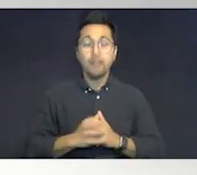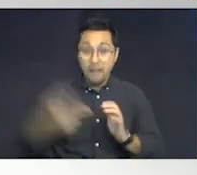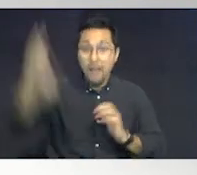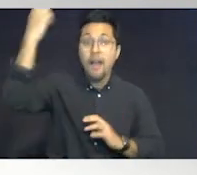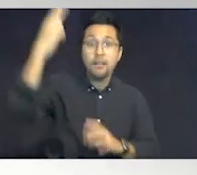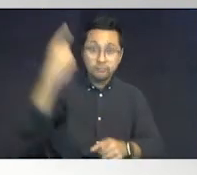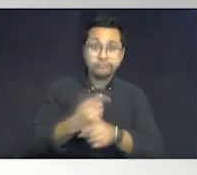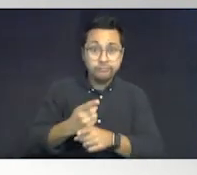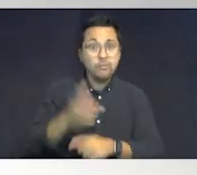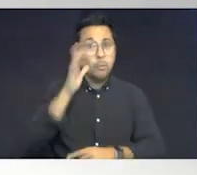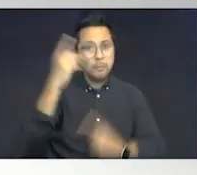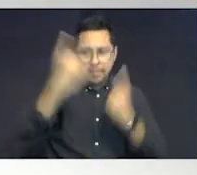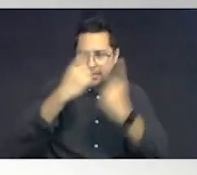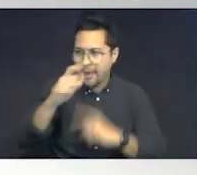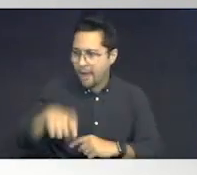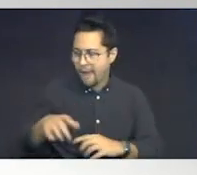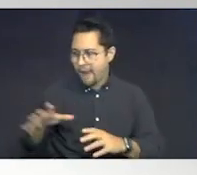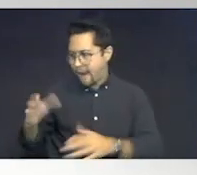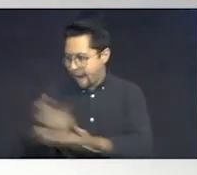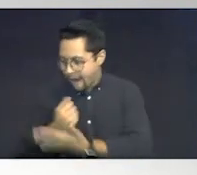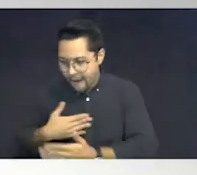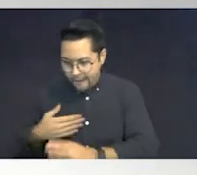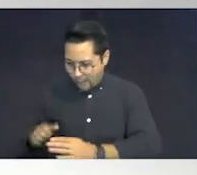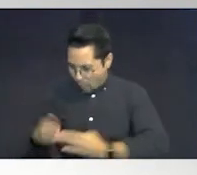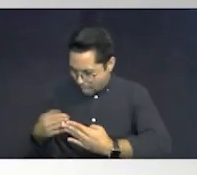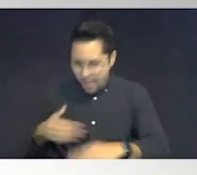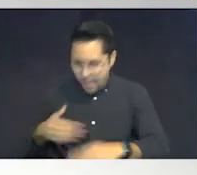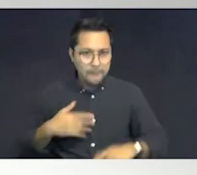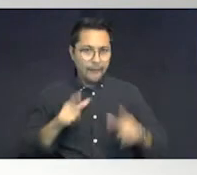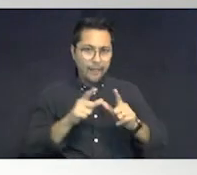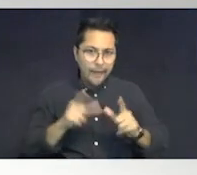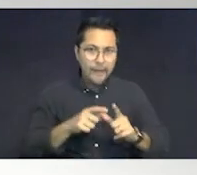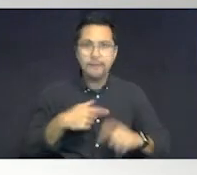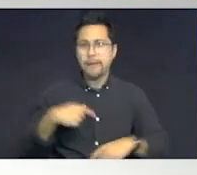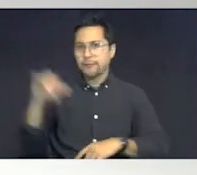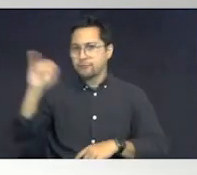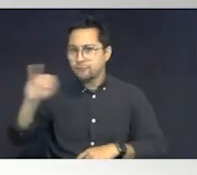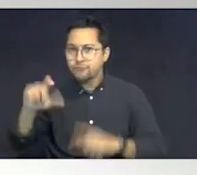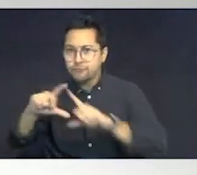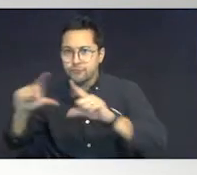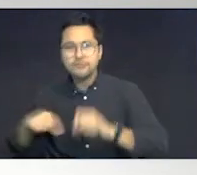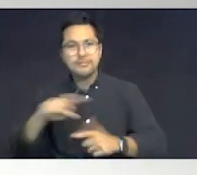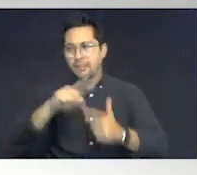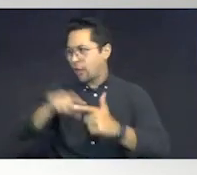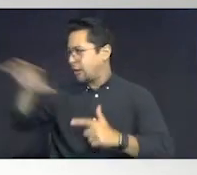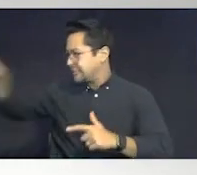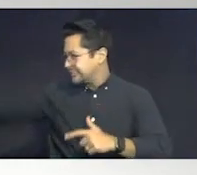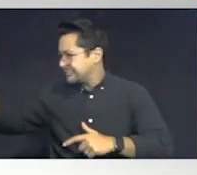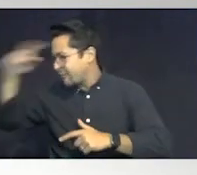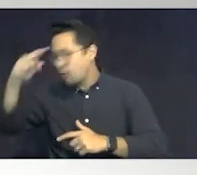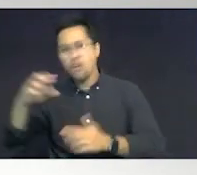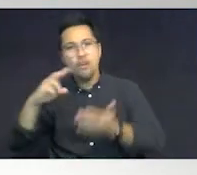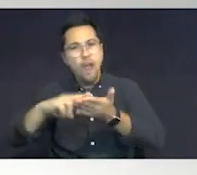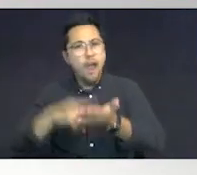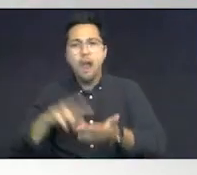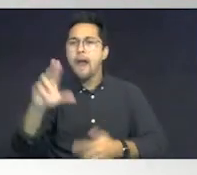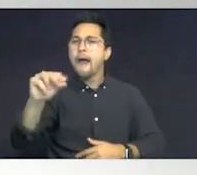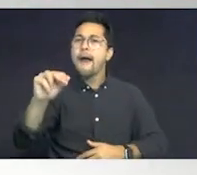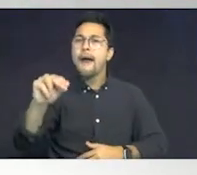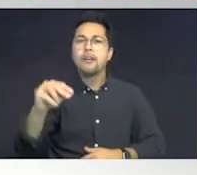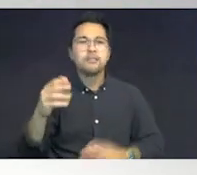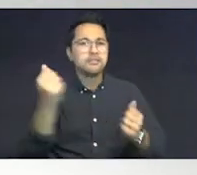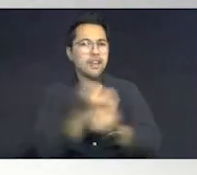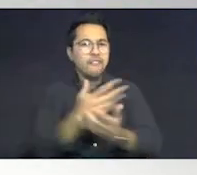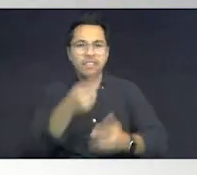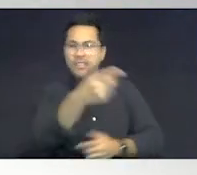Are they going to be thinking about, I need to grab my wallet, I need to grab my license, and I need to get my insurance card, and then I've to reach over here for the registration? No, because everything